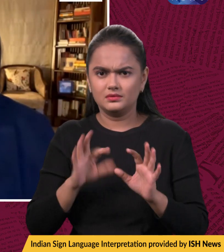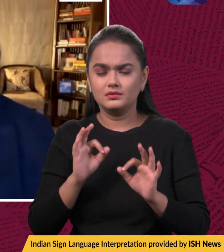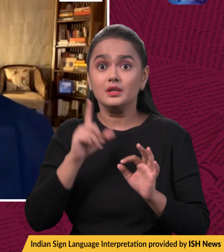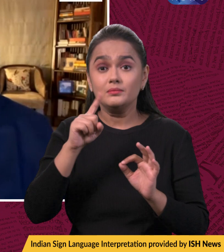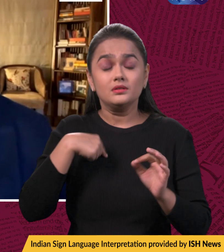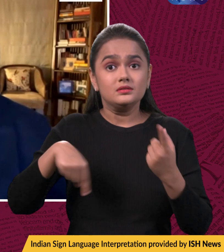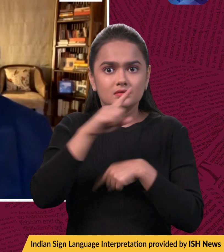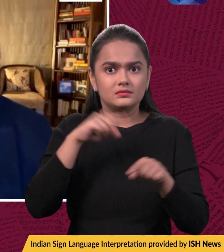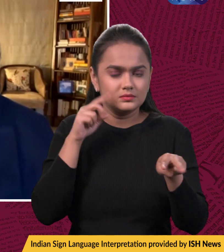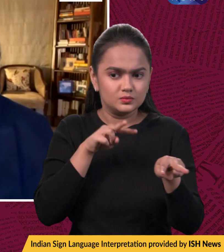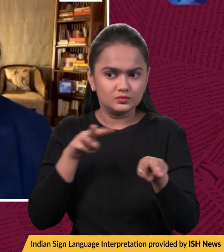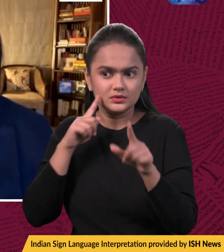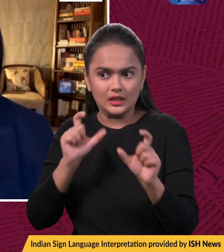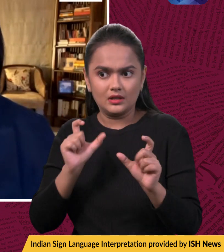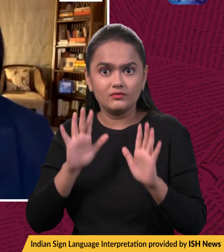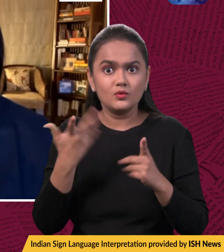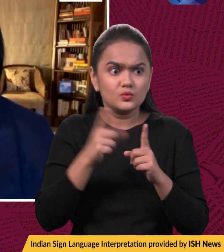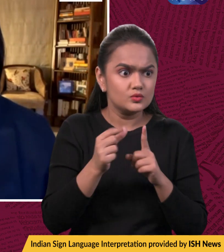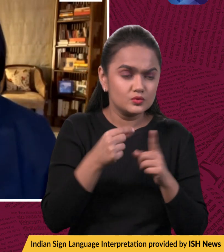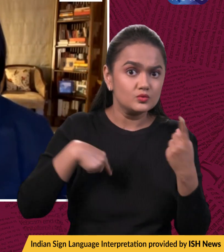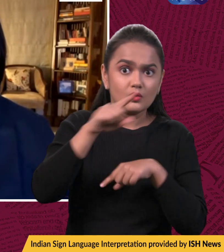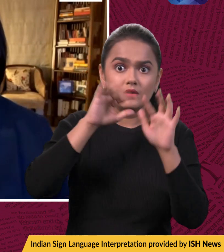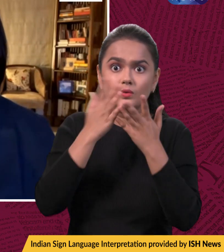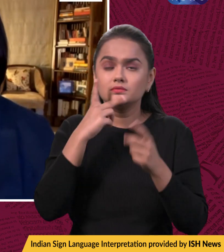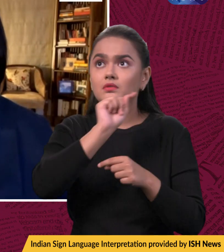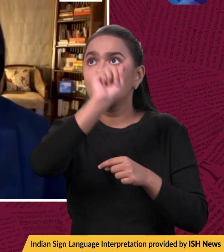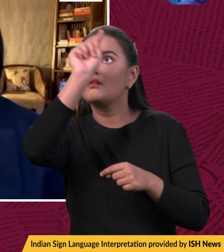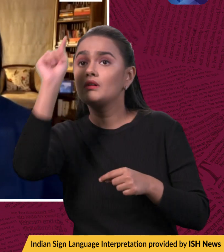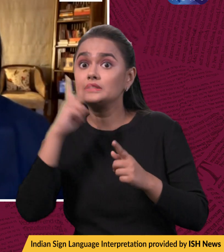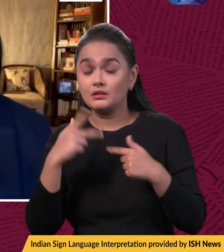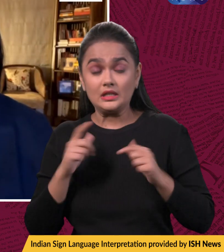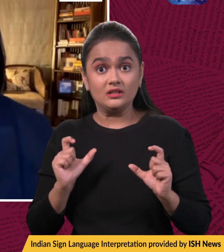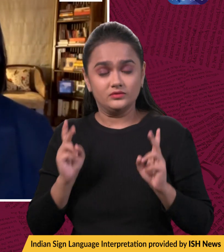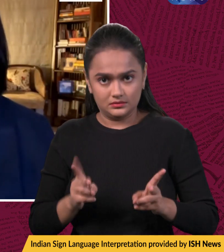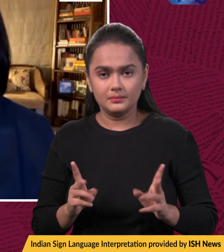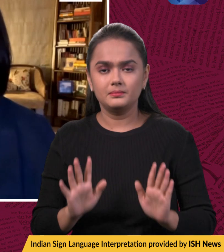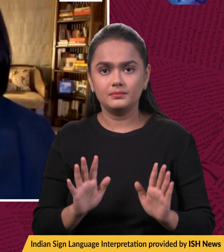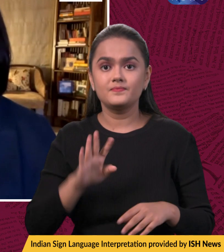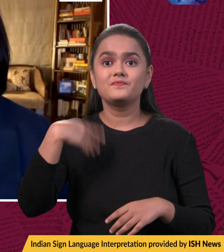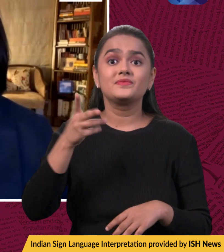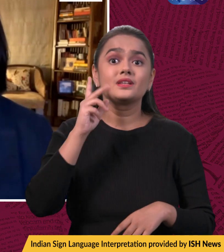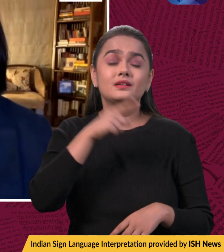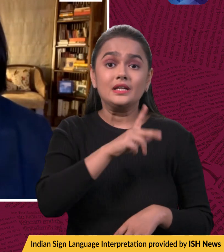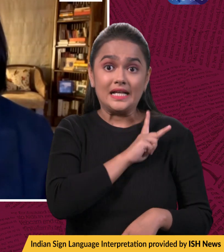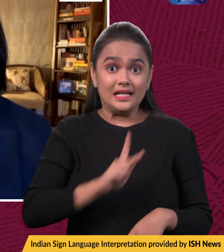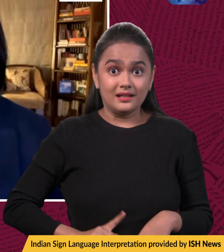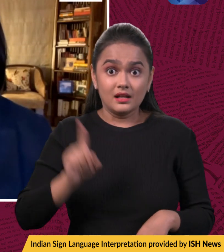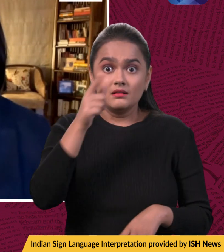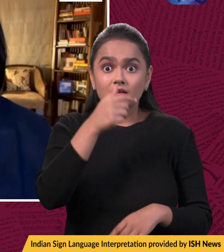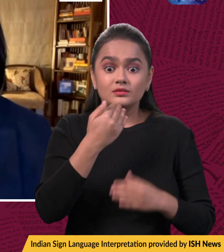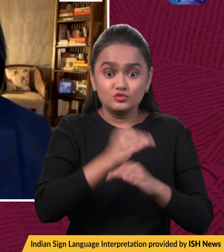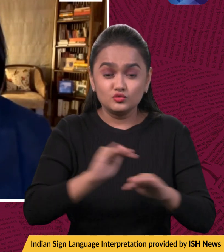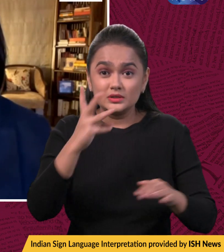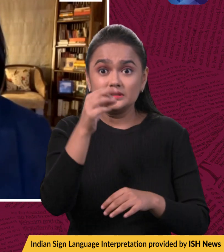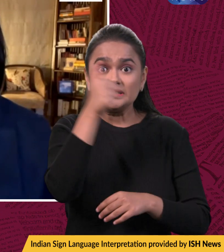but we should continue to keep an eye on them given whatever is happening in the rest of the world right now. In Karnataka, though, 66 students